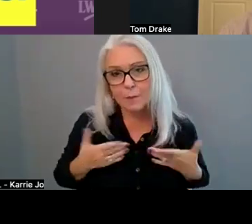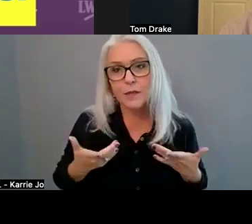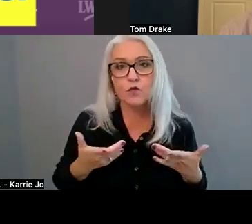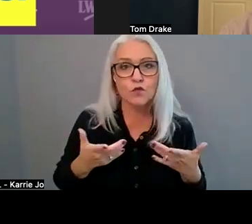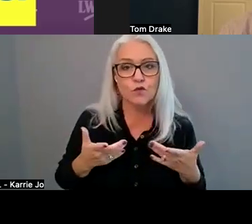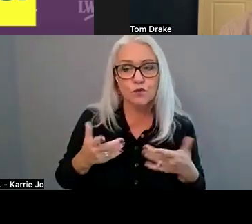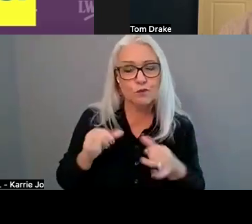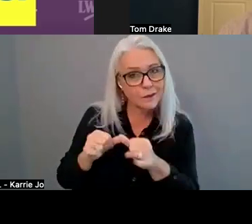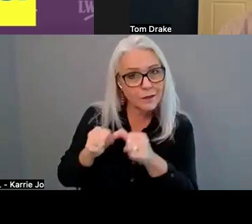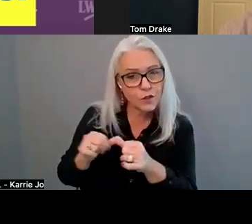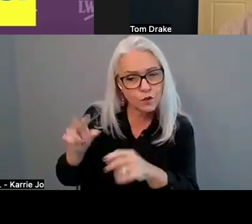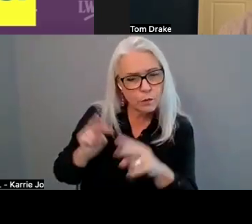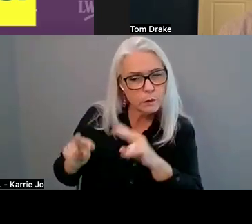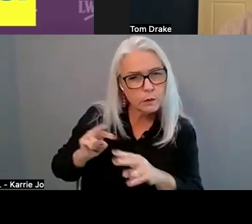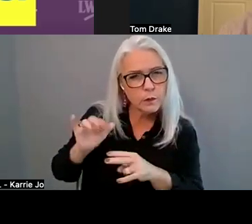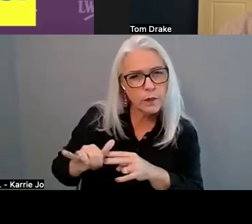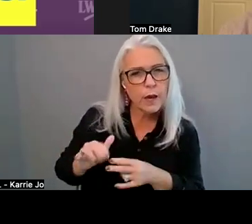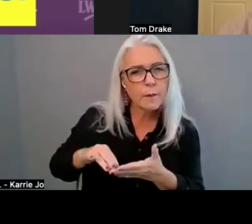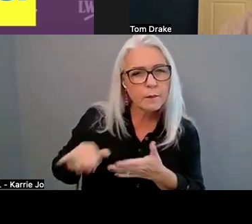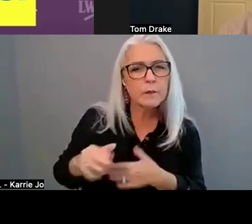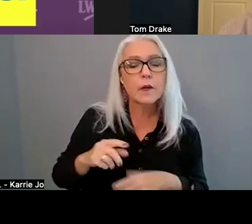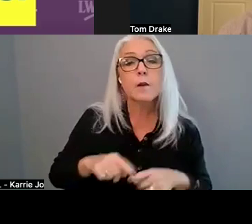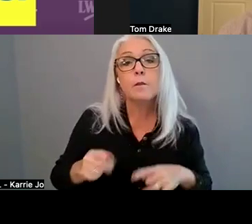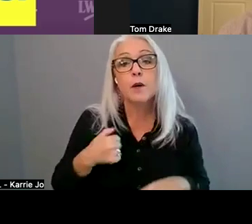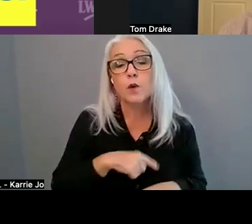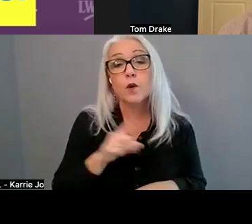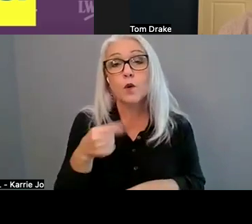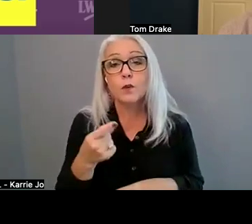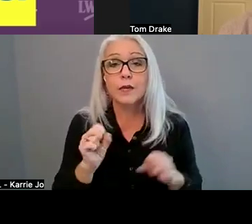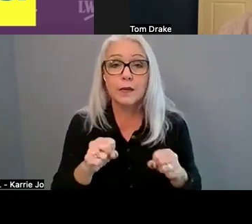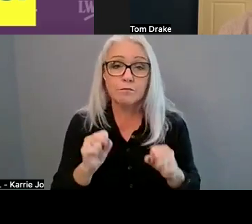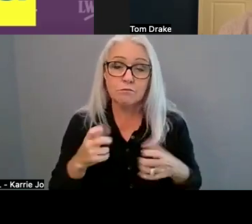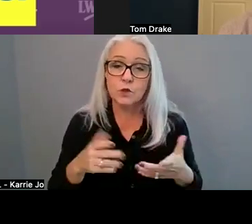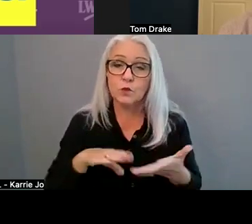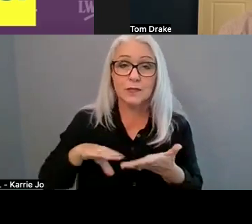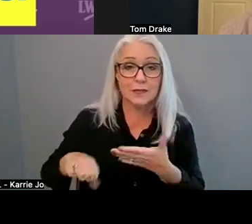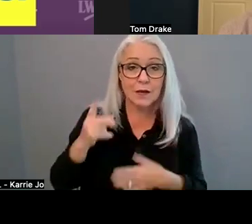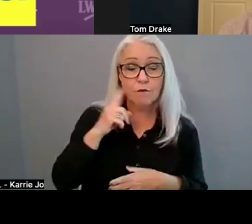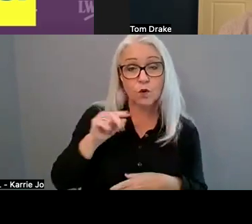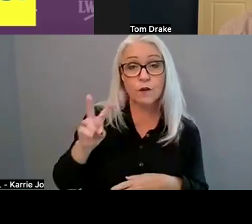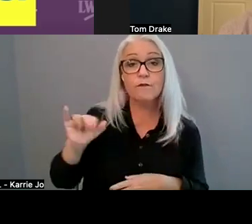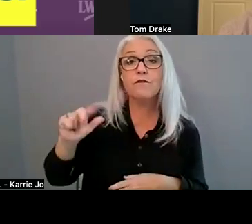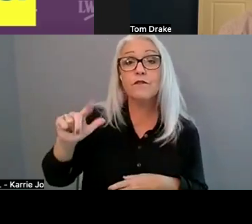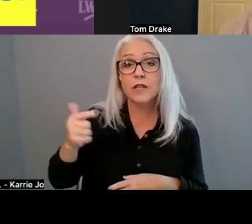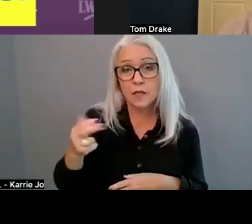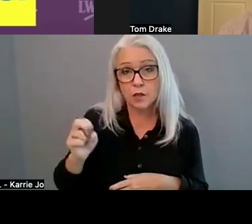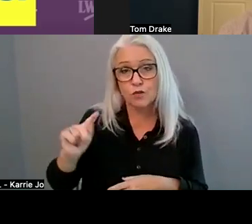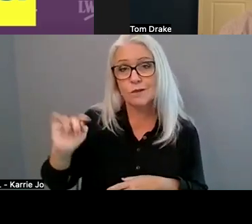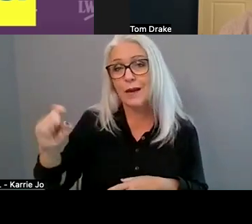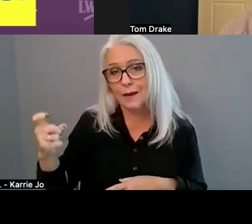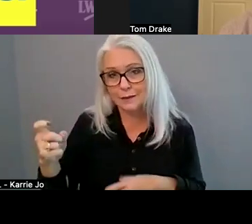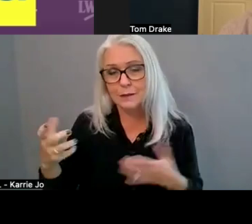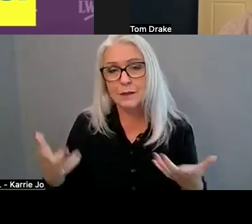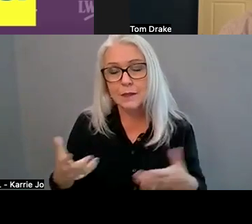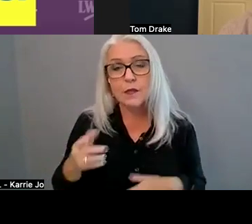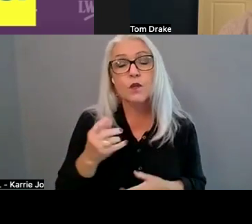that further. But that, you know, that we are only able to discount it for the village taxes. Finally, also we're in the process